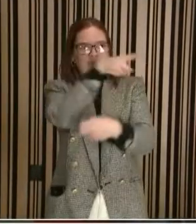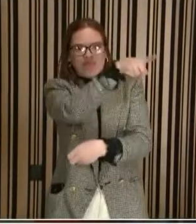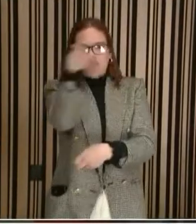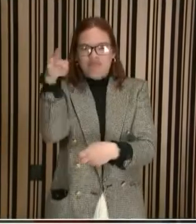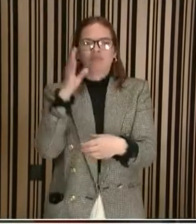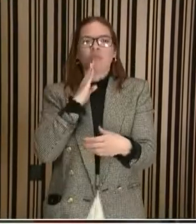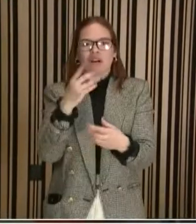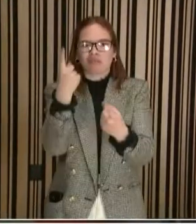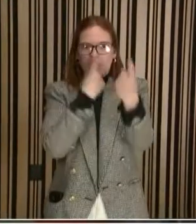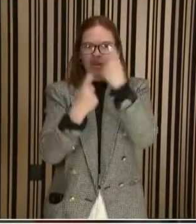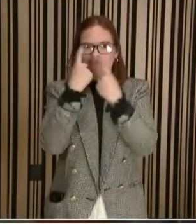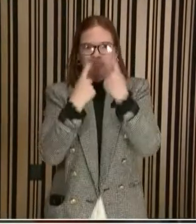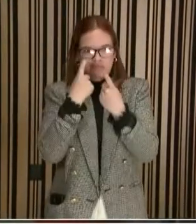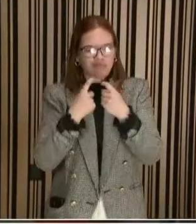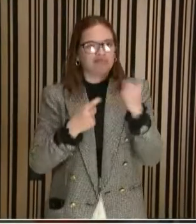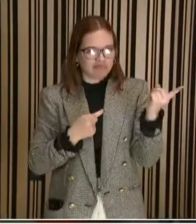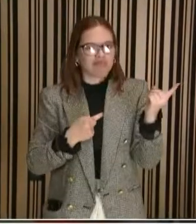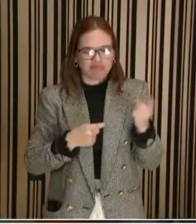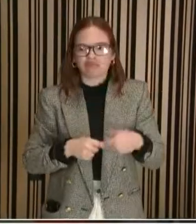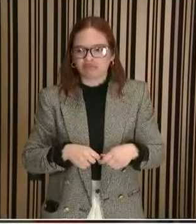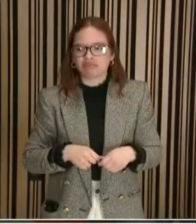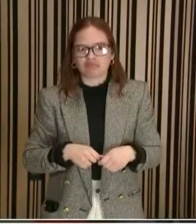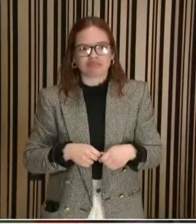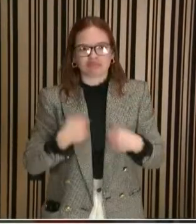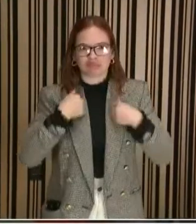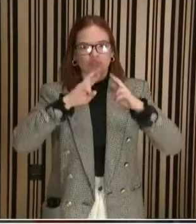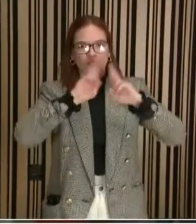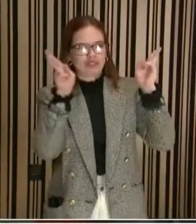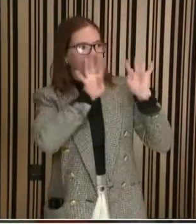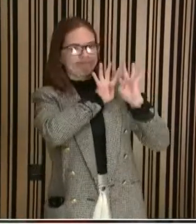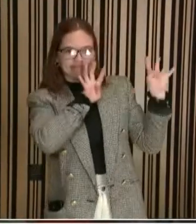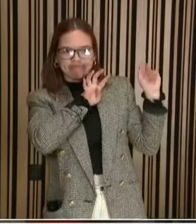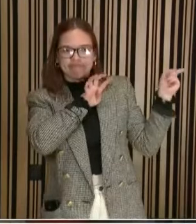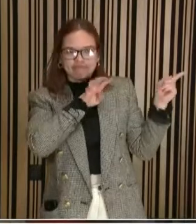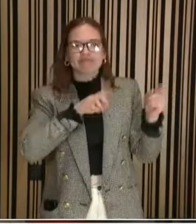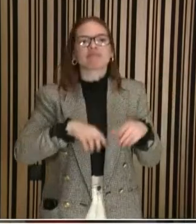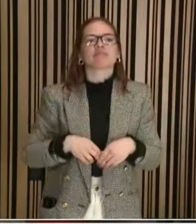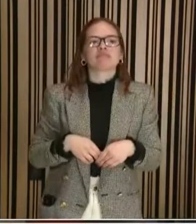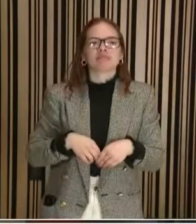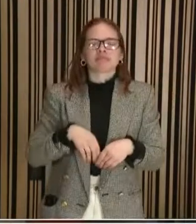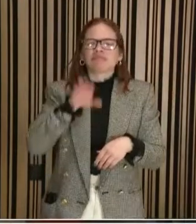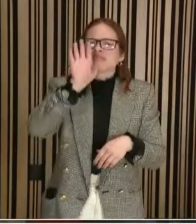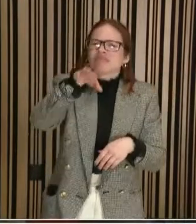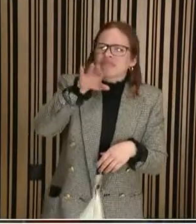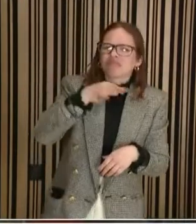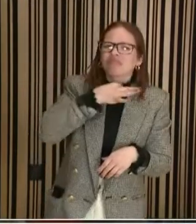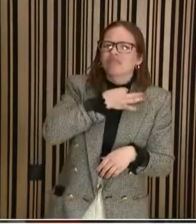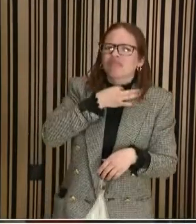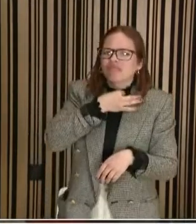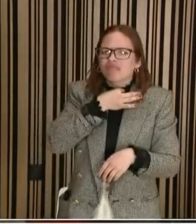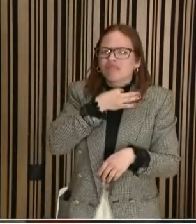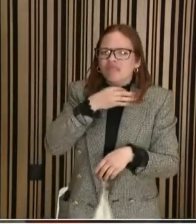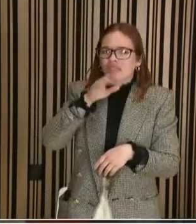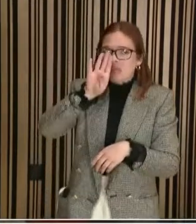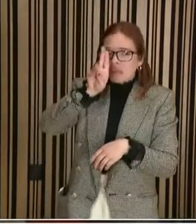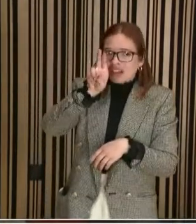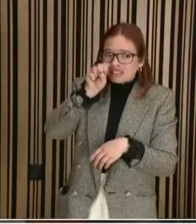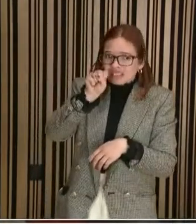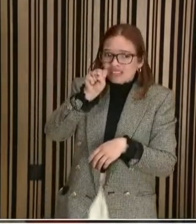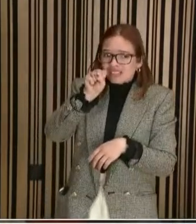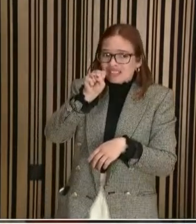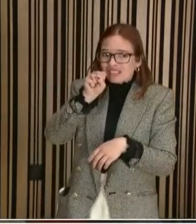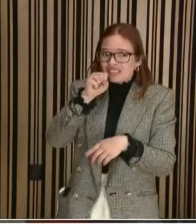Sam? Yes, Mayor, I noticed that the buses didn't come up. Obviously, the council had asked for free bus service in